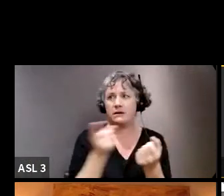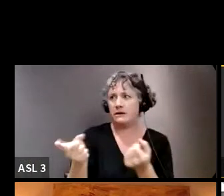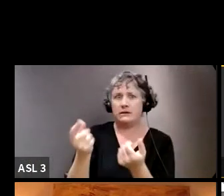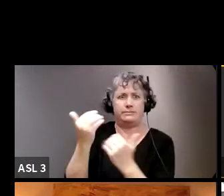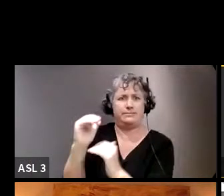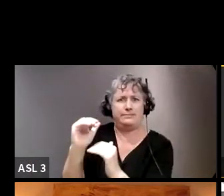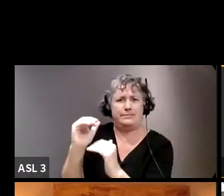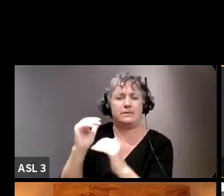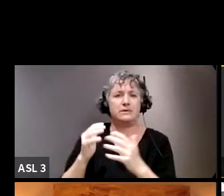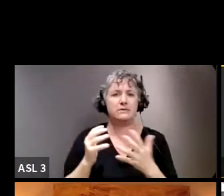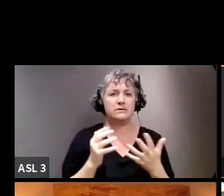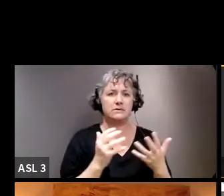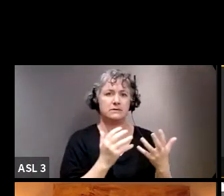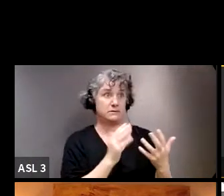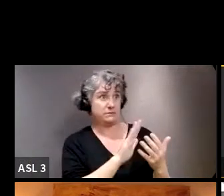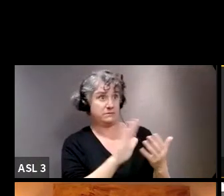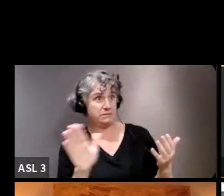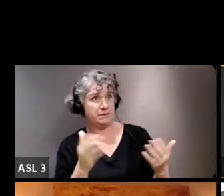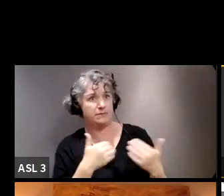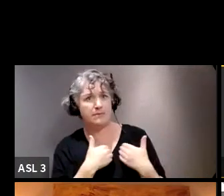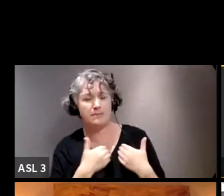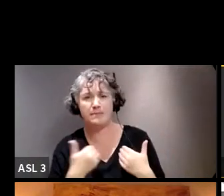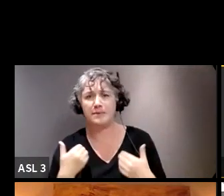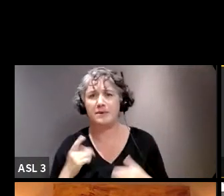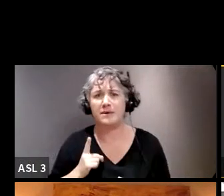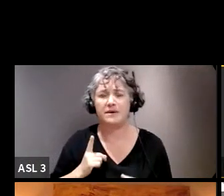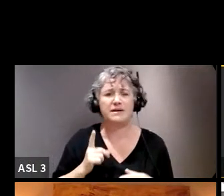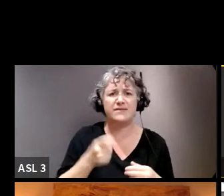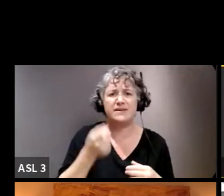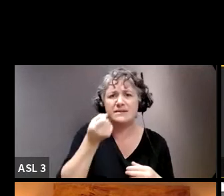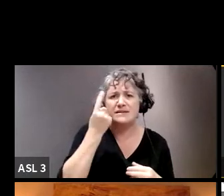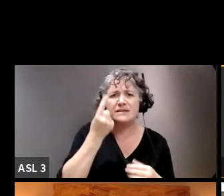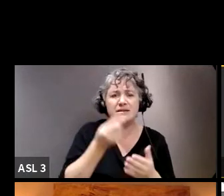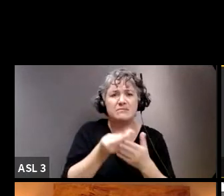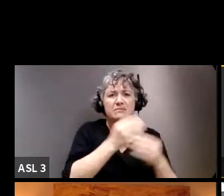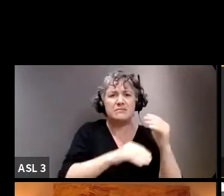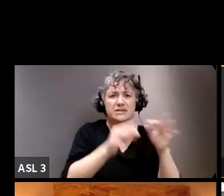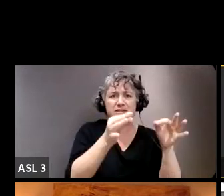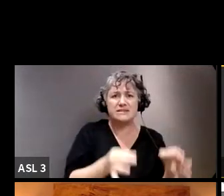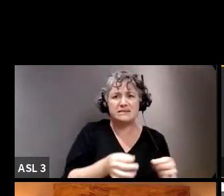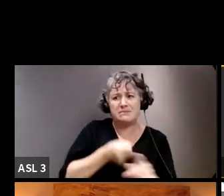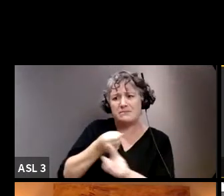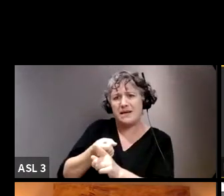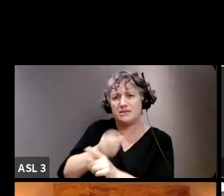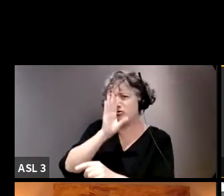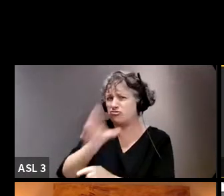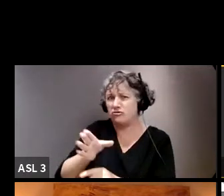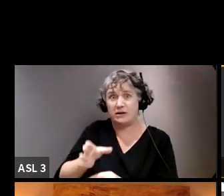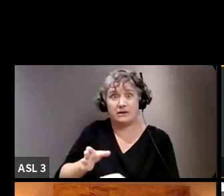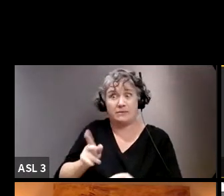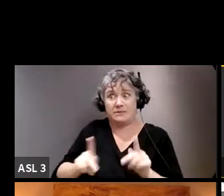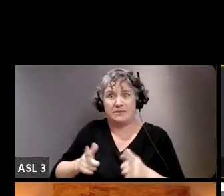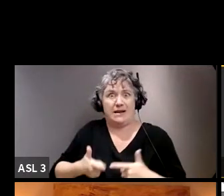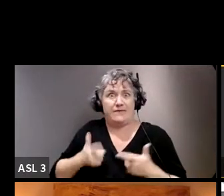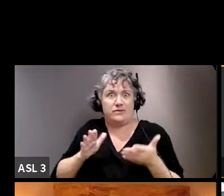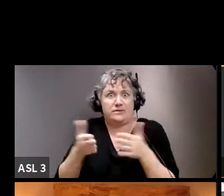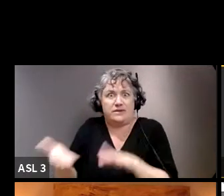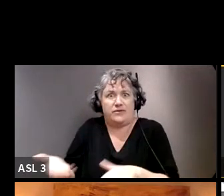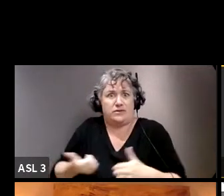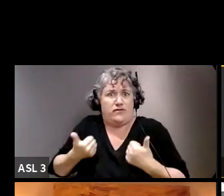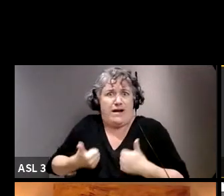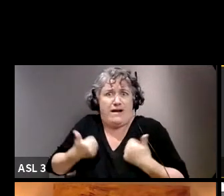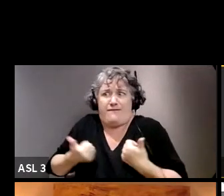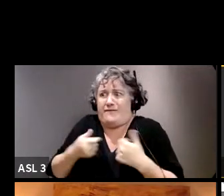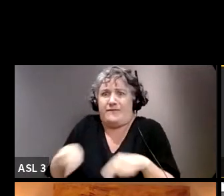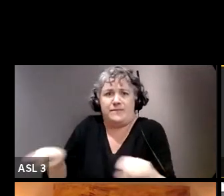responsibility does this board have to understand how these budget decisions directly impact their survival of people in the city who are constantly being denied their